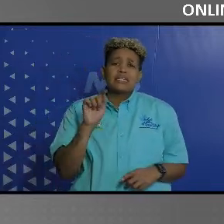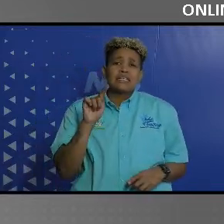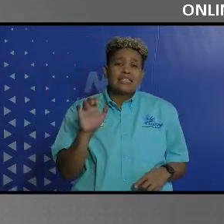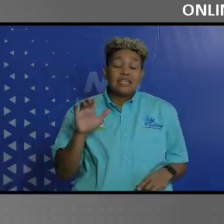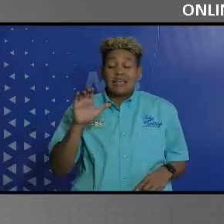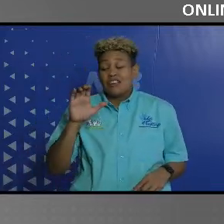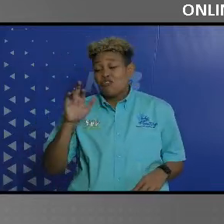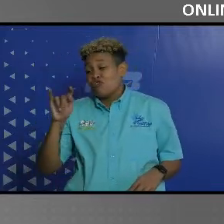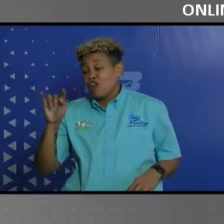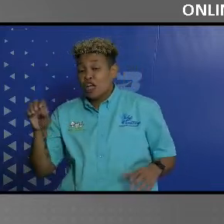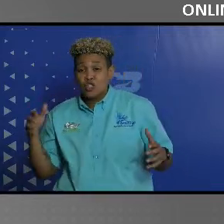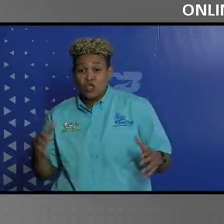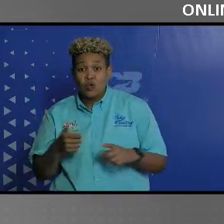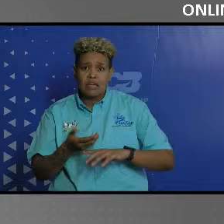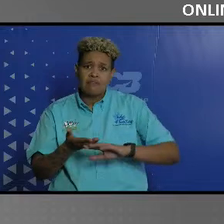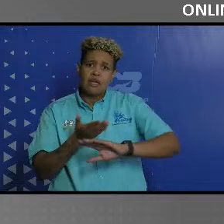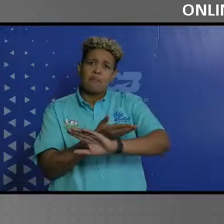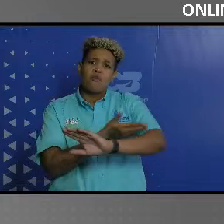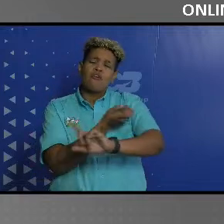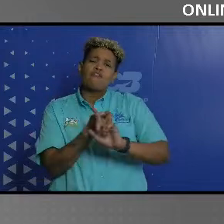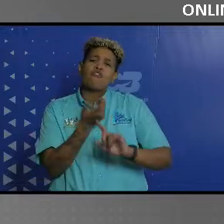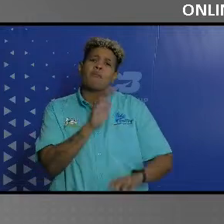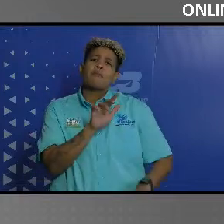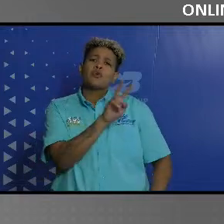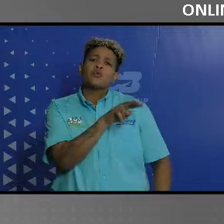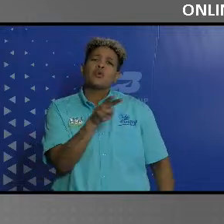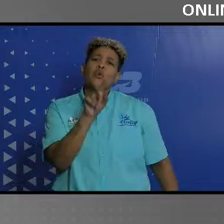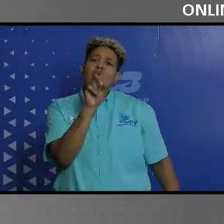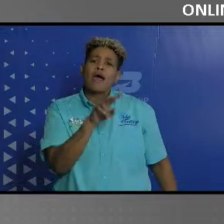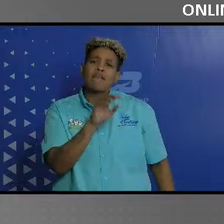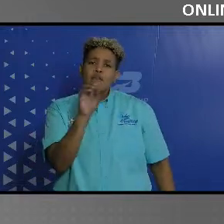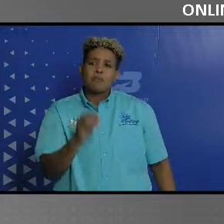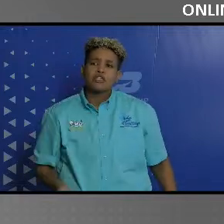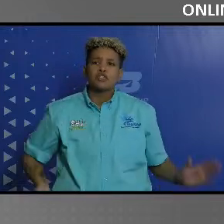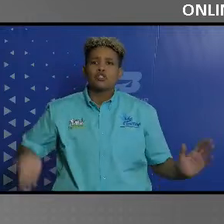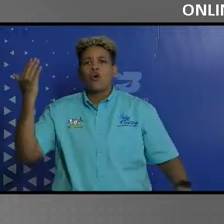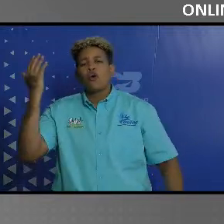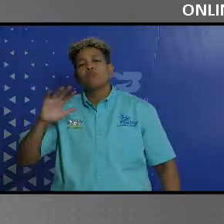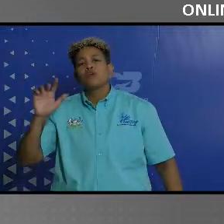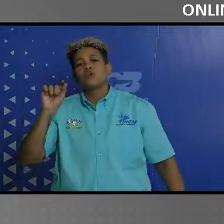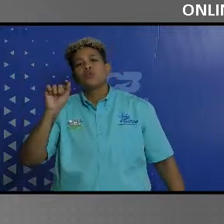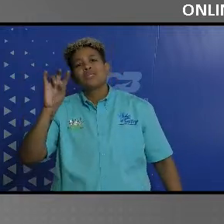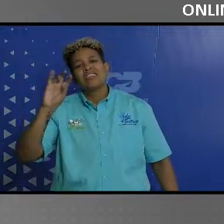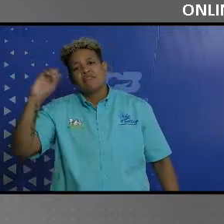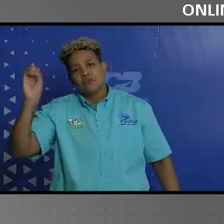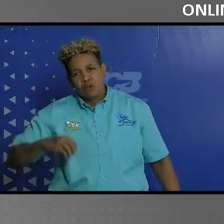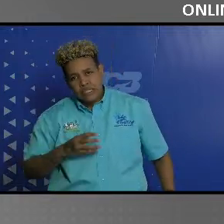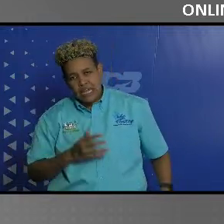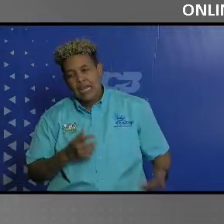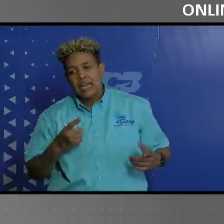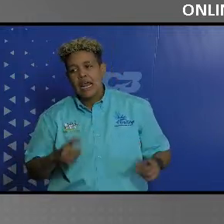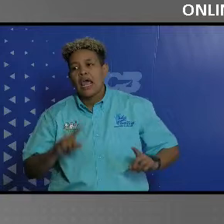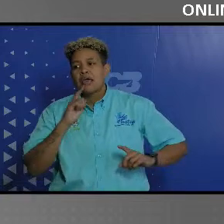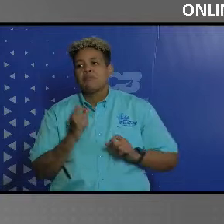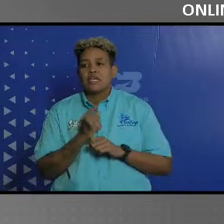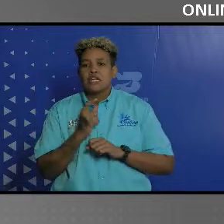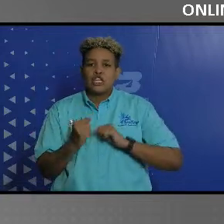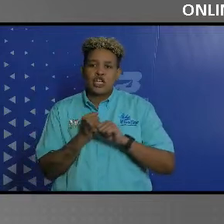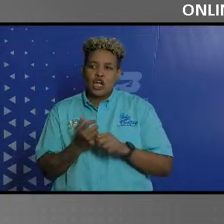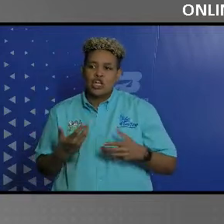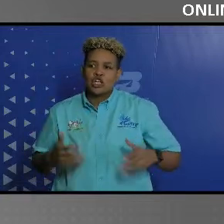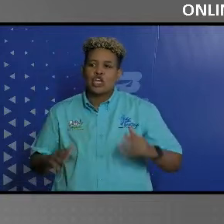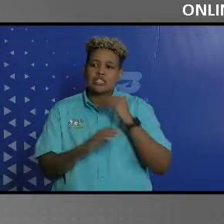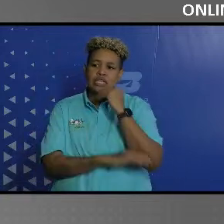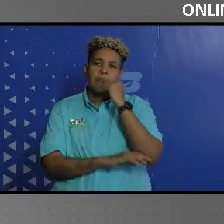capital ratio, has improved from approximately 22.5% to that of over 27% as at year end,